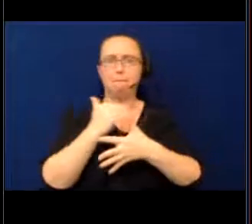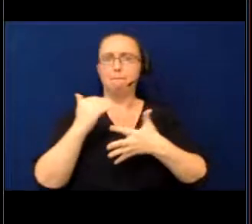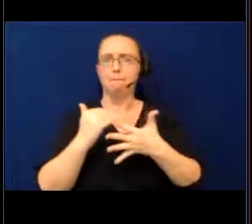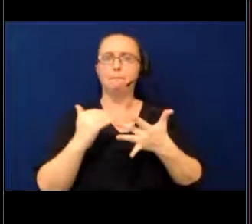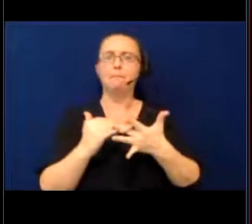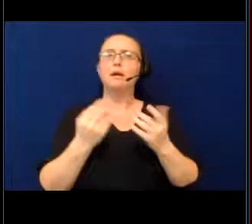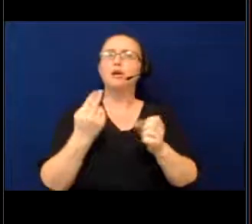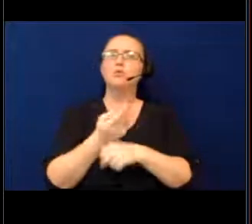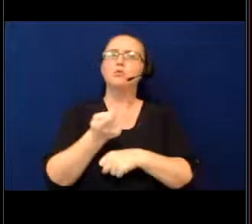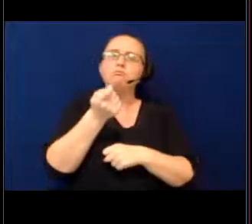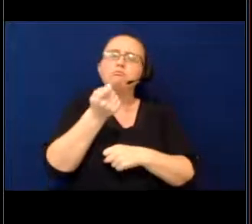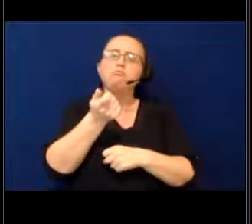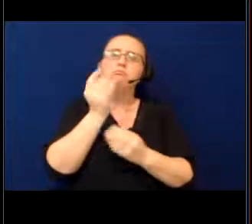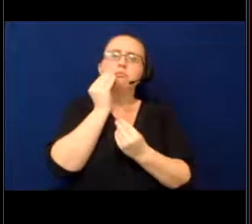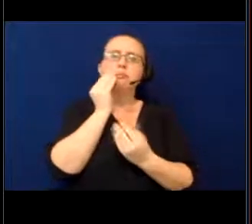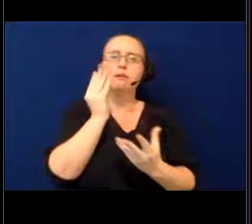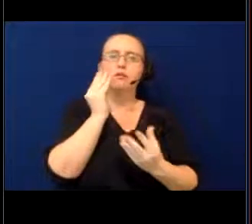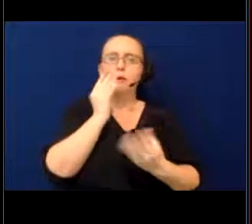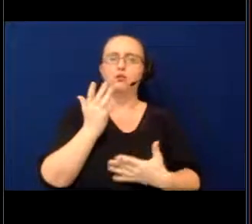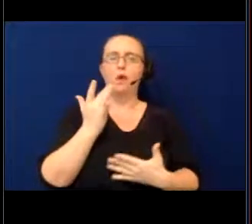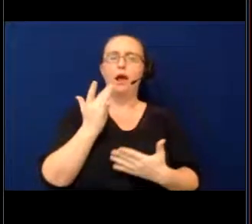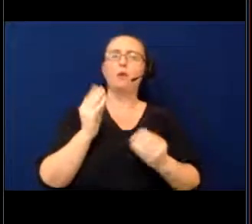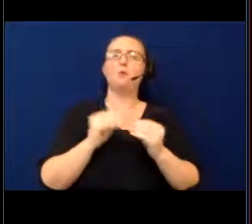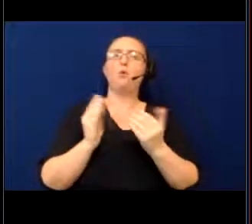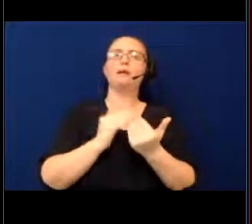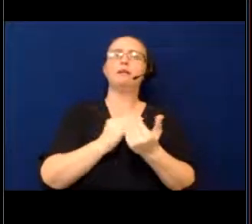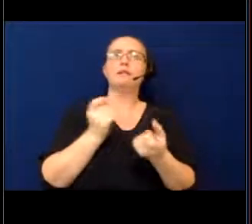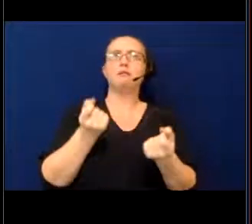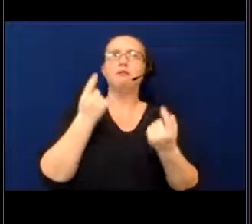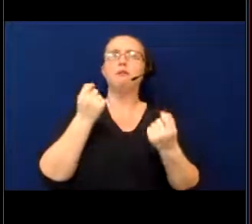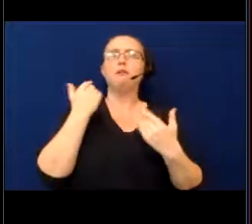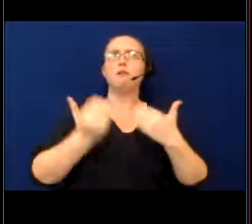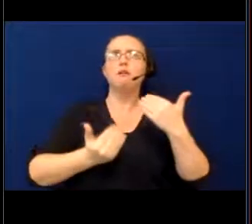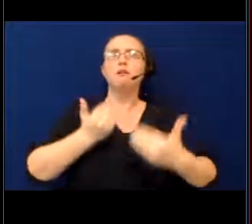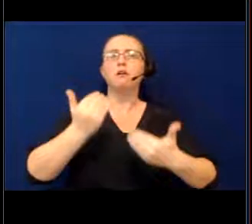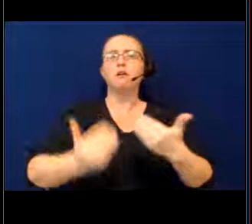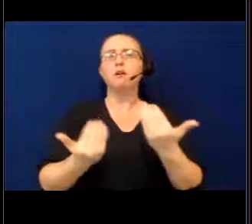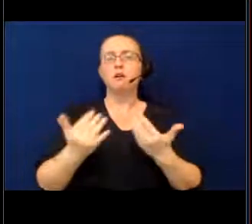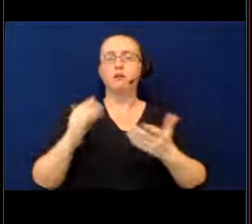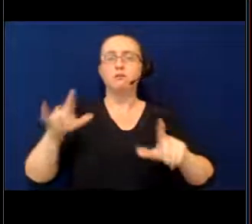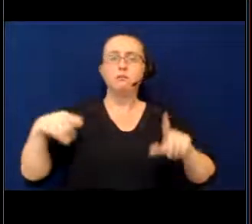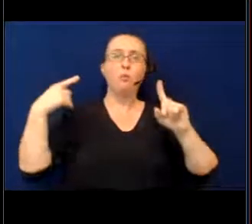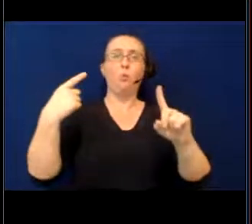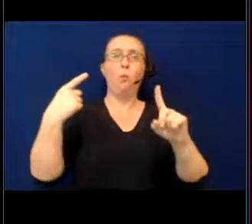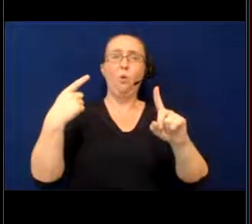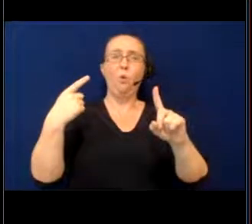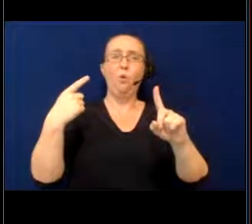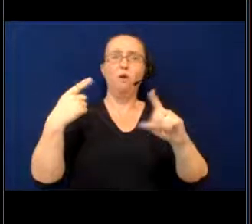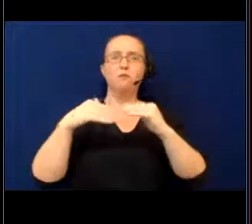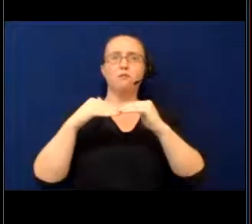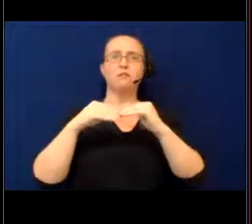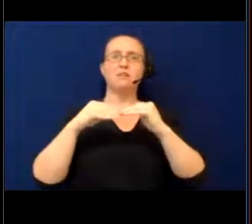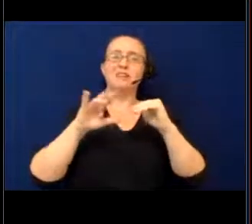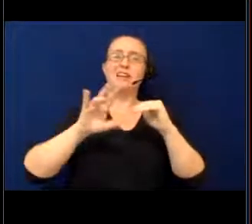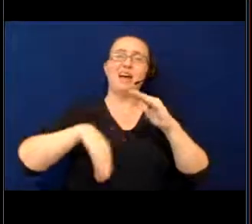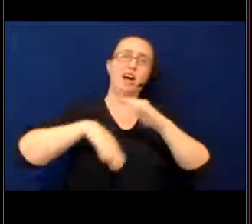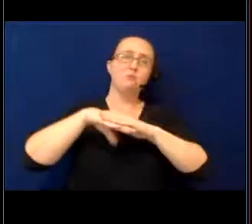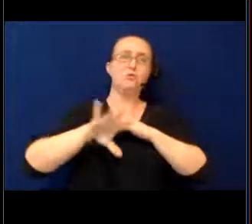of information because they're easier to digest. And aim for no more than 7 lines in a paragraph. That's